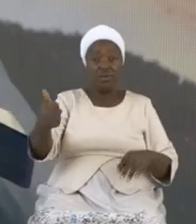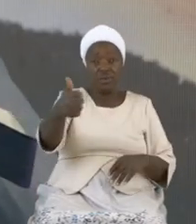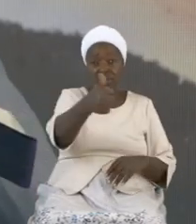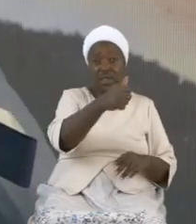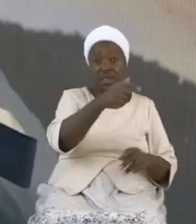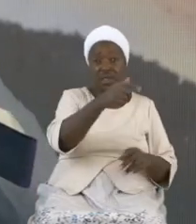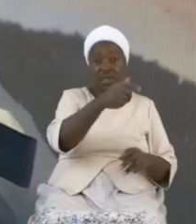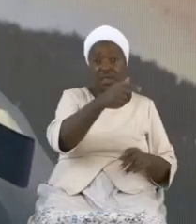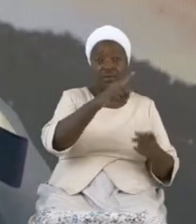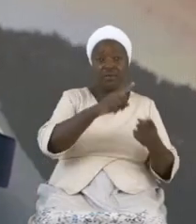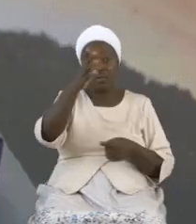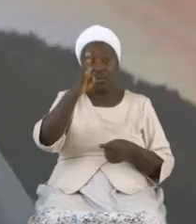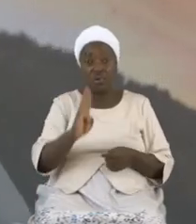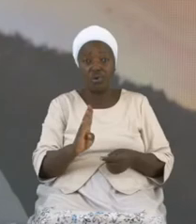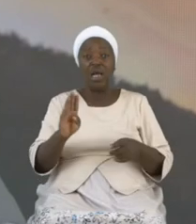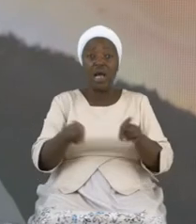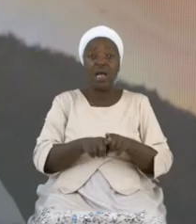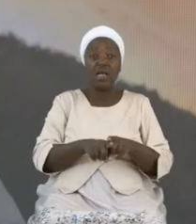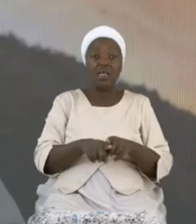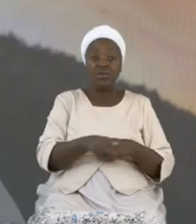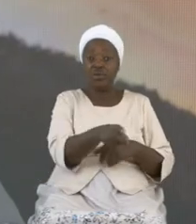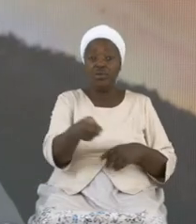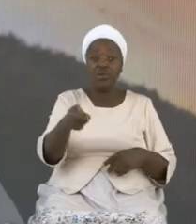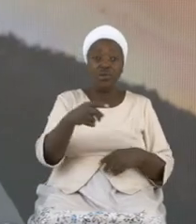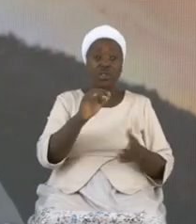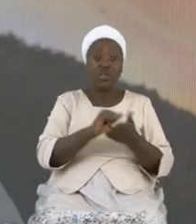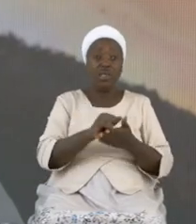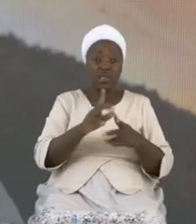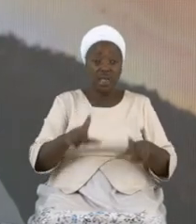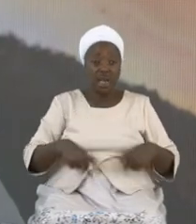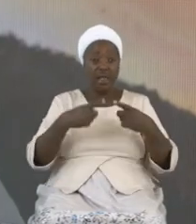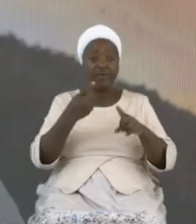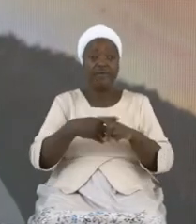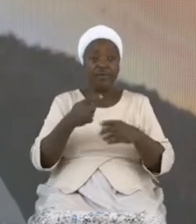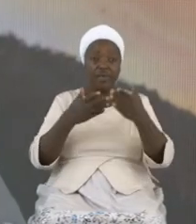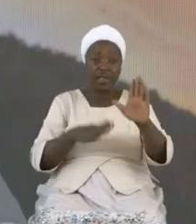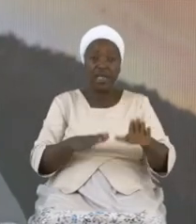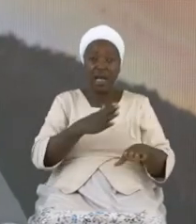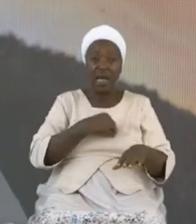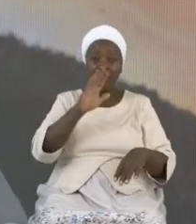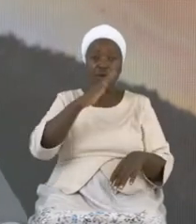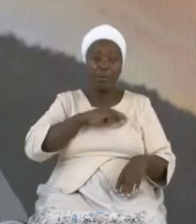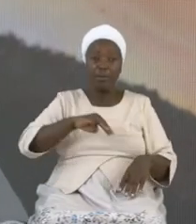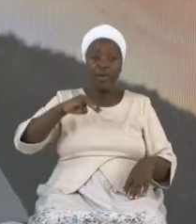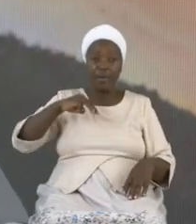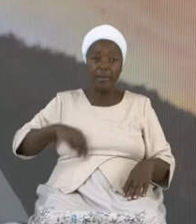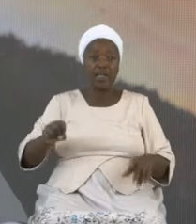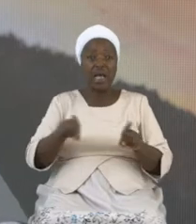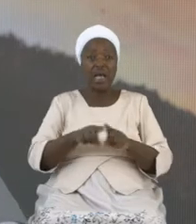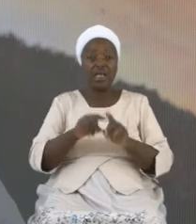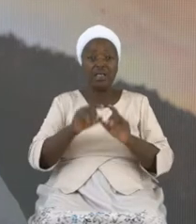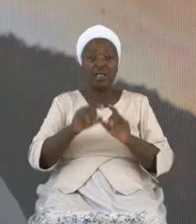as those that are alive from the dead, and your members as instruments